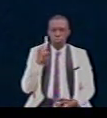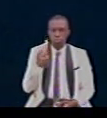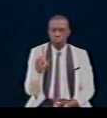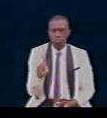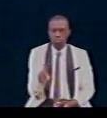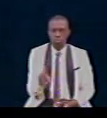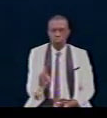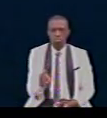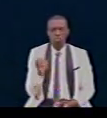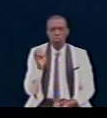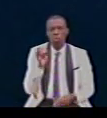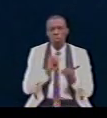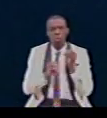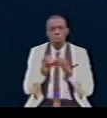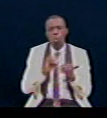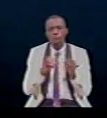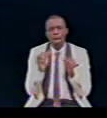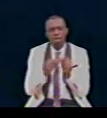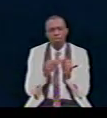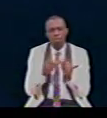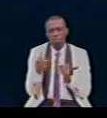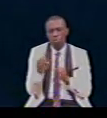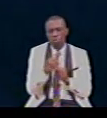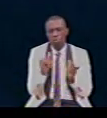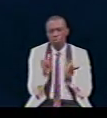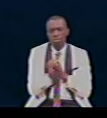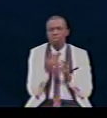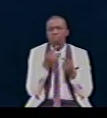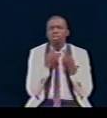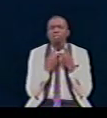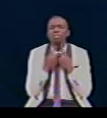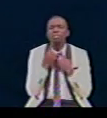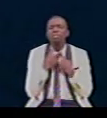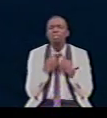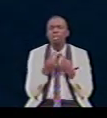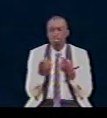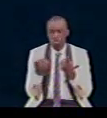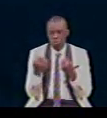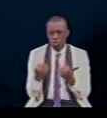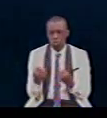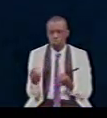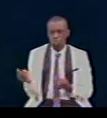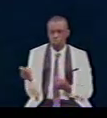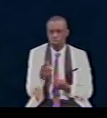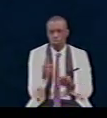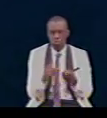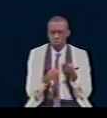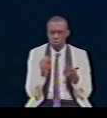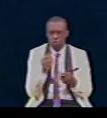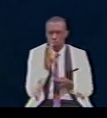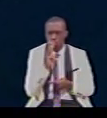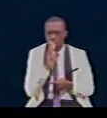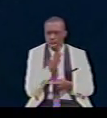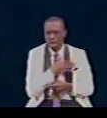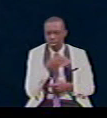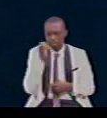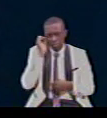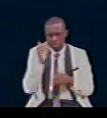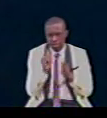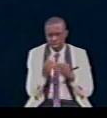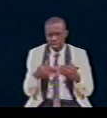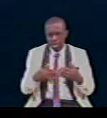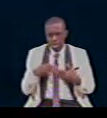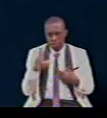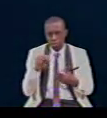it says oh every one that has saved come Come Ye to the waters and he that has